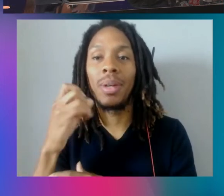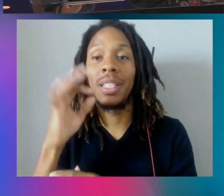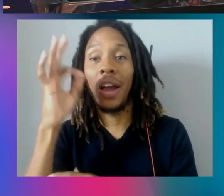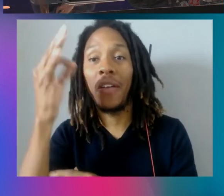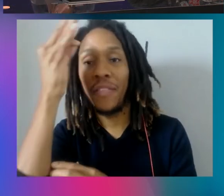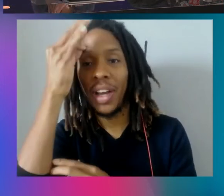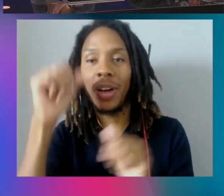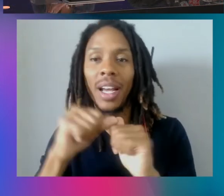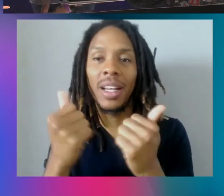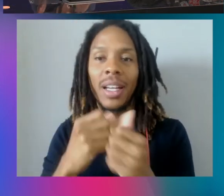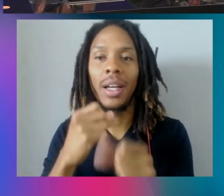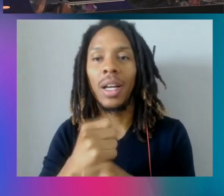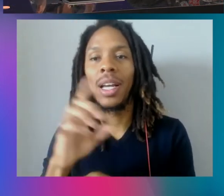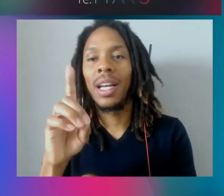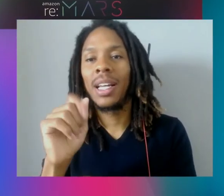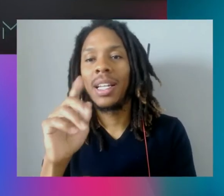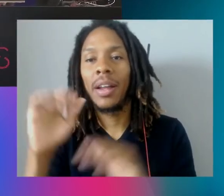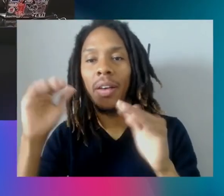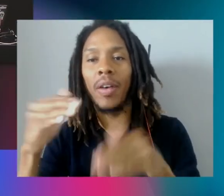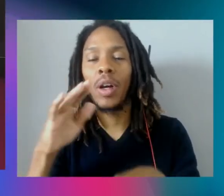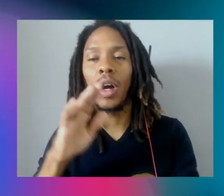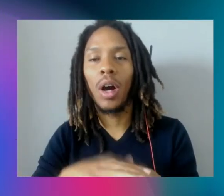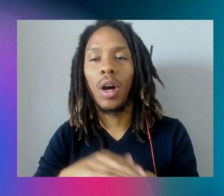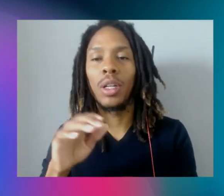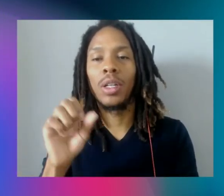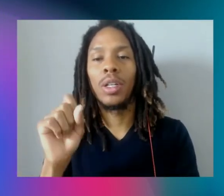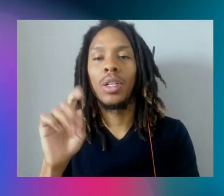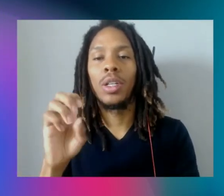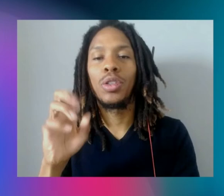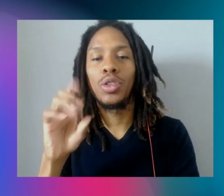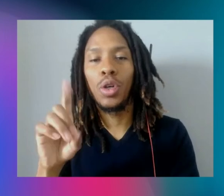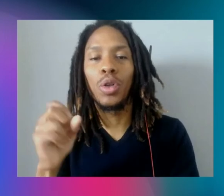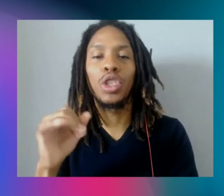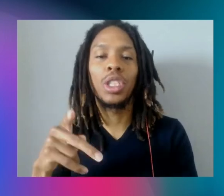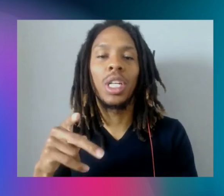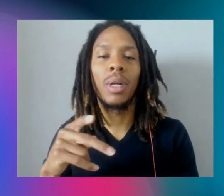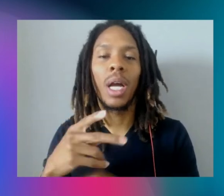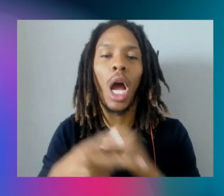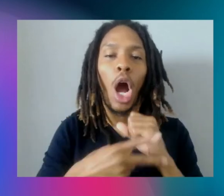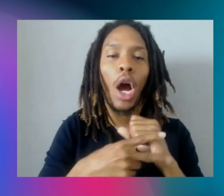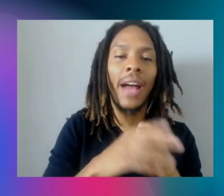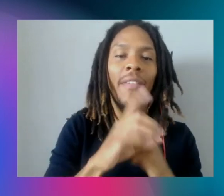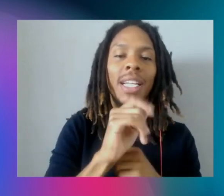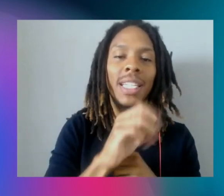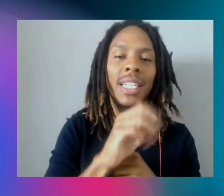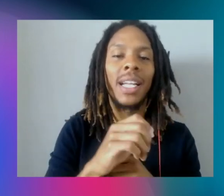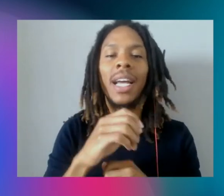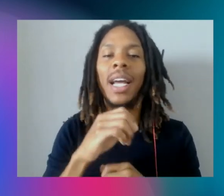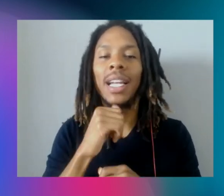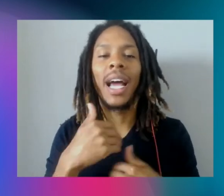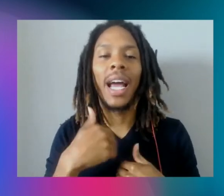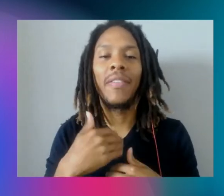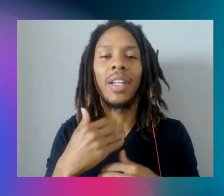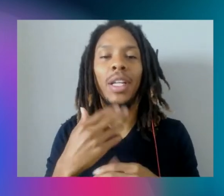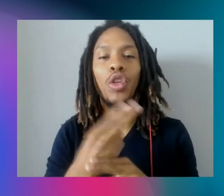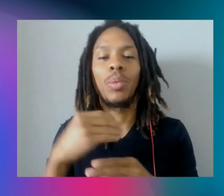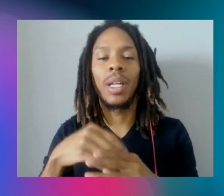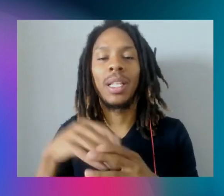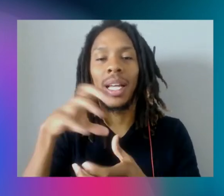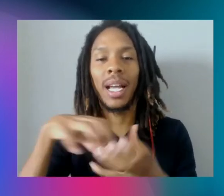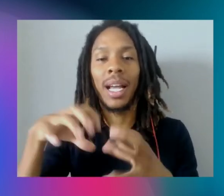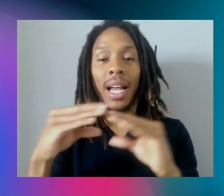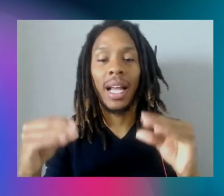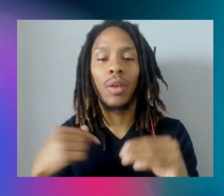data, they are primarily focused on the stewardship, right? Archiving the data, not necessarily having it usable in a cloud environment. So anyway, we